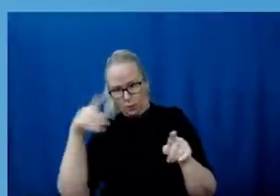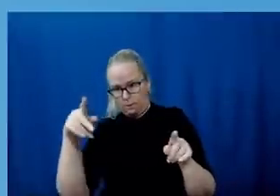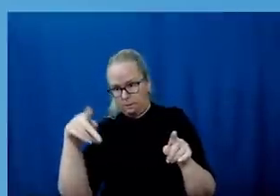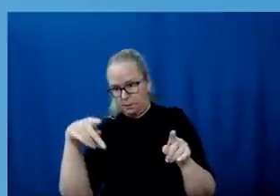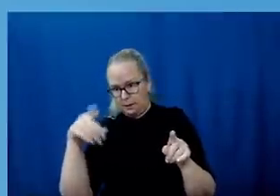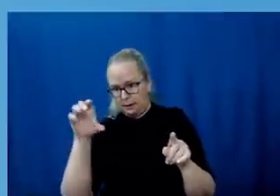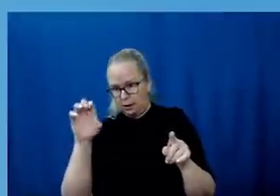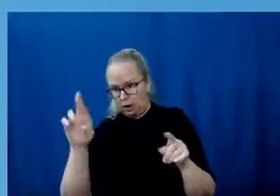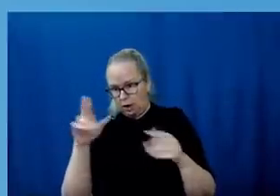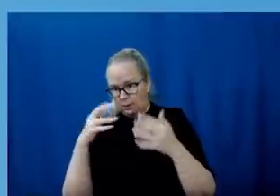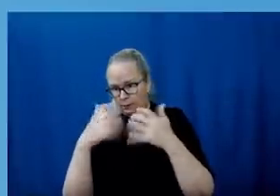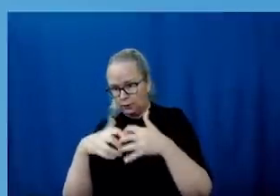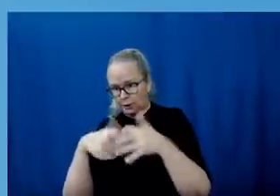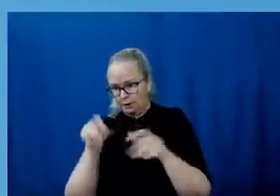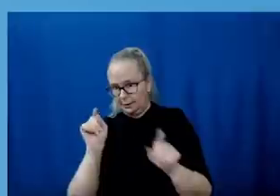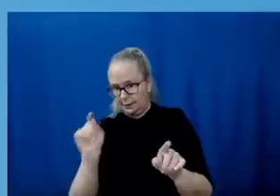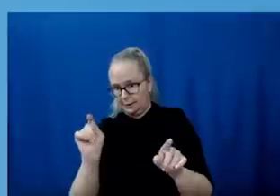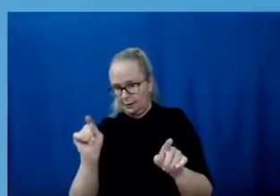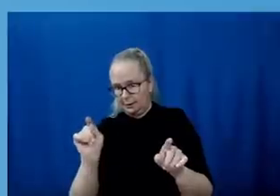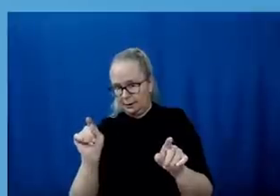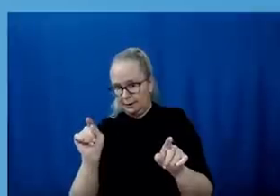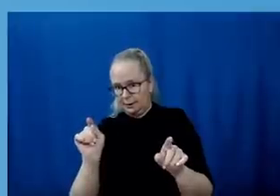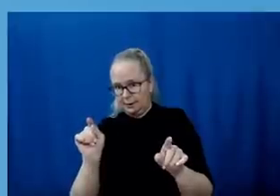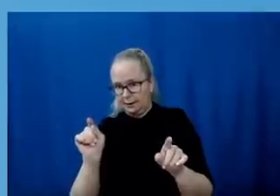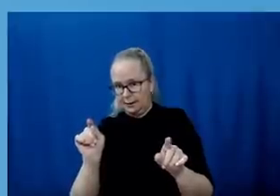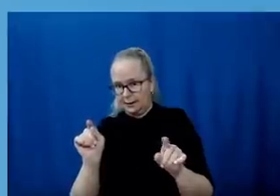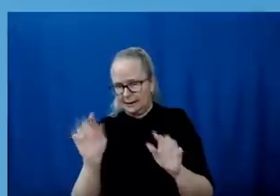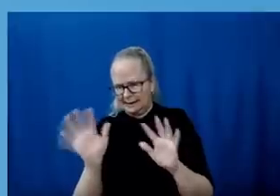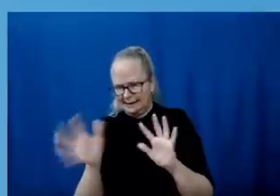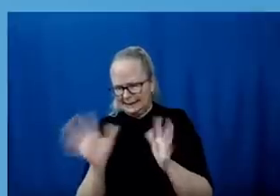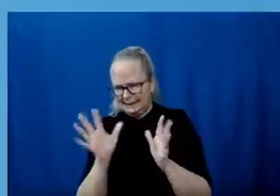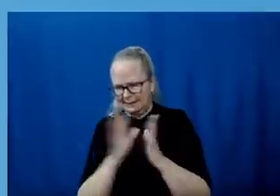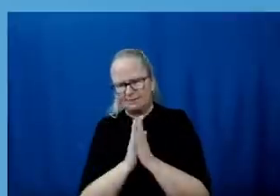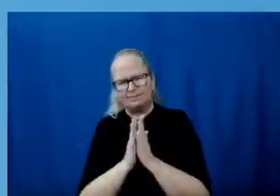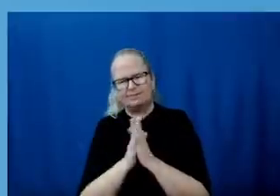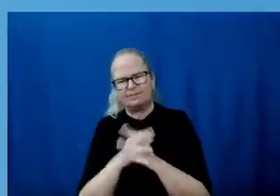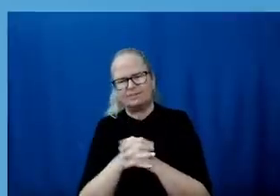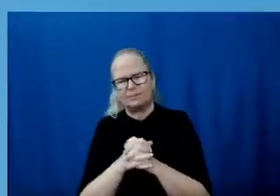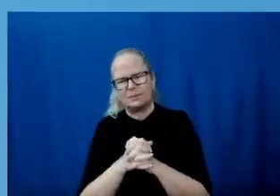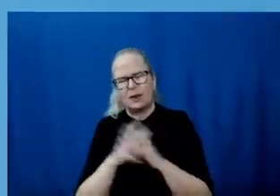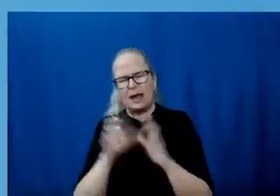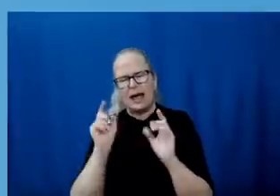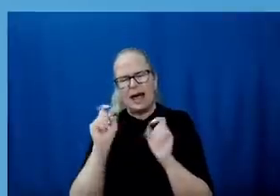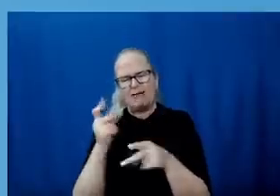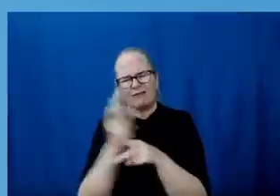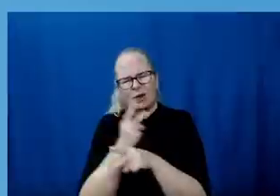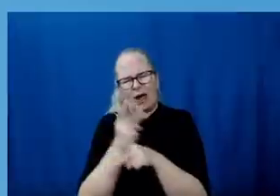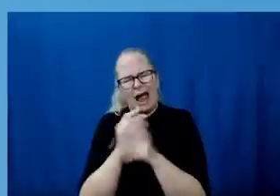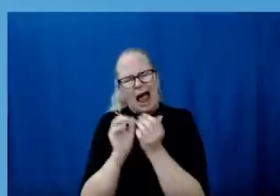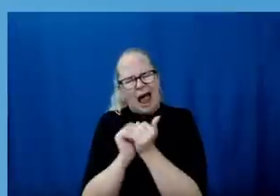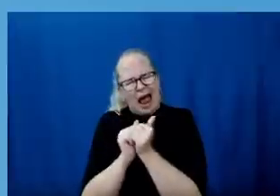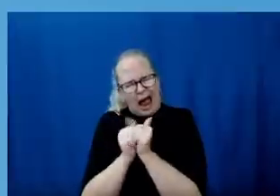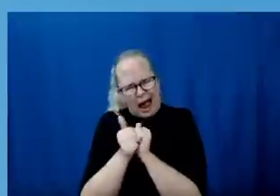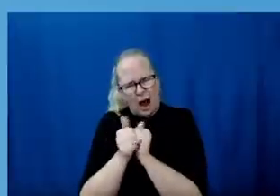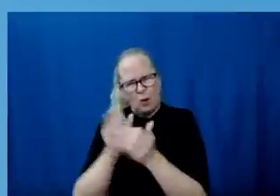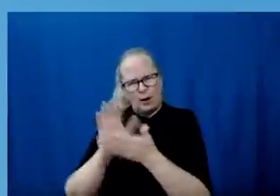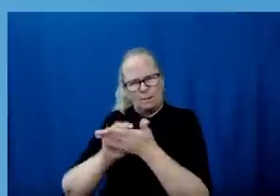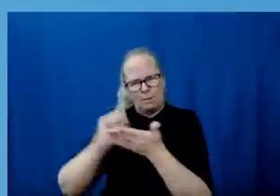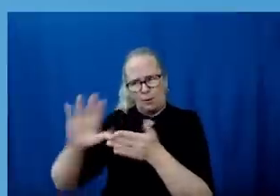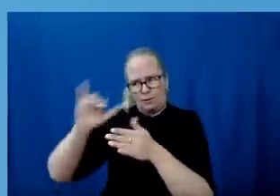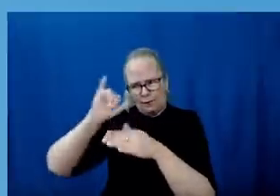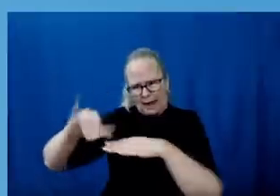that effector of the PCR machines, you have to kind of figure out how